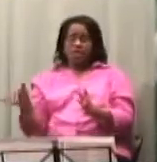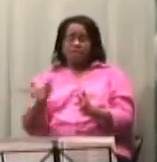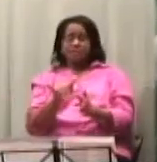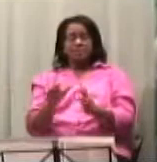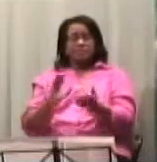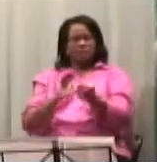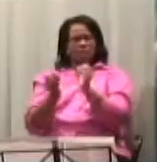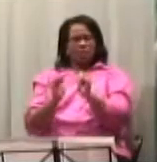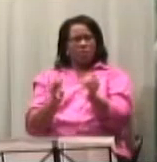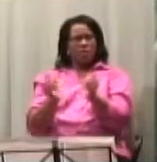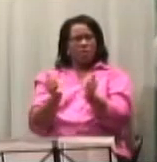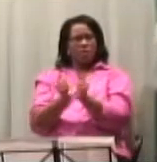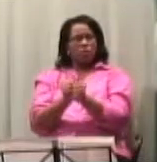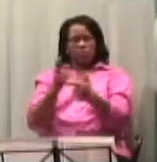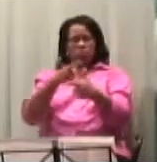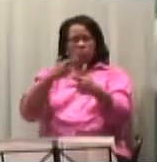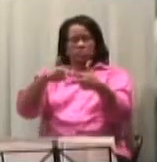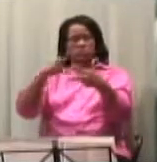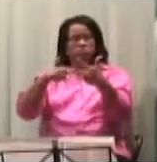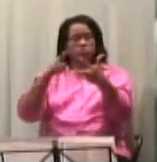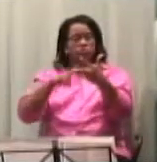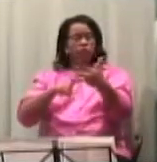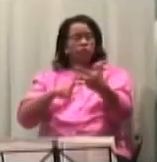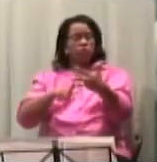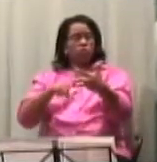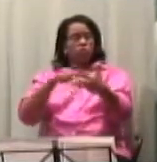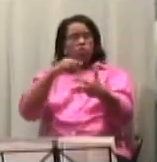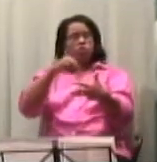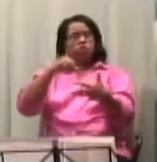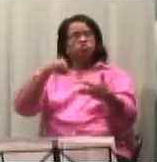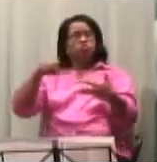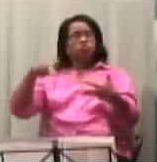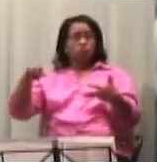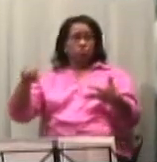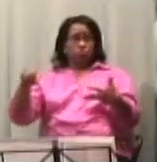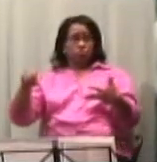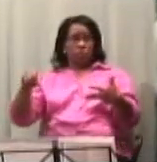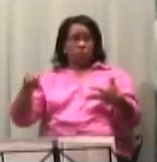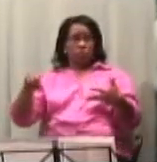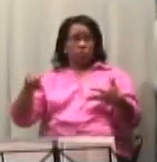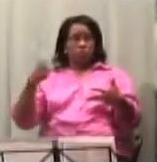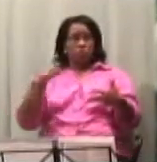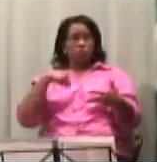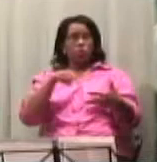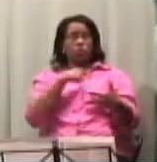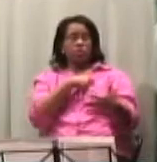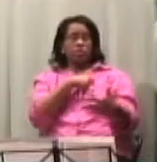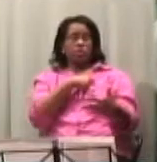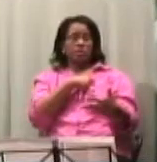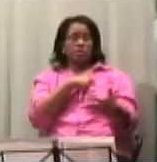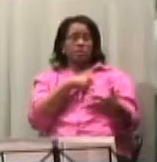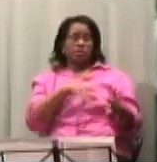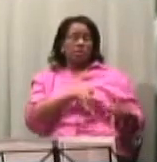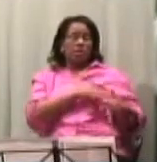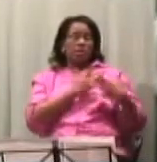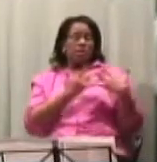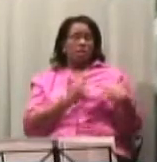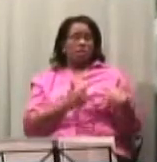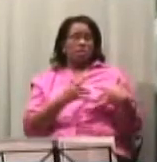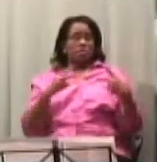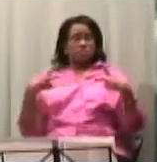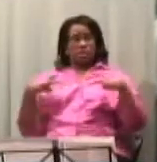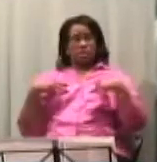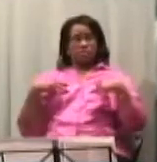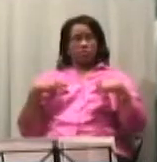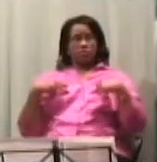this parable. Very rarely our Lord explains a parable. And he explained this parable because,